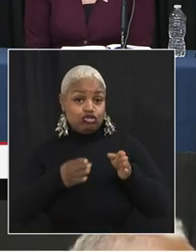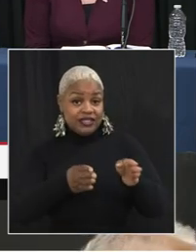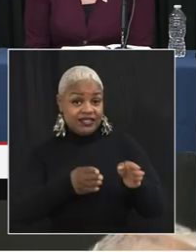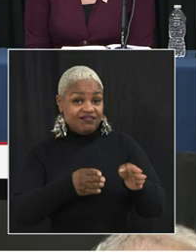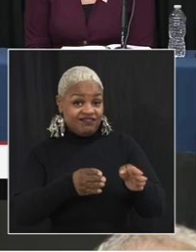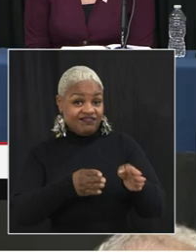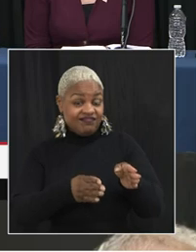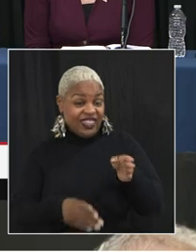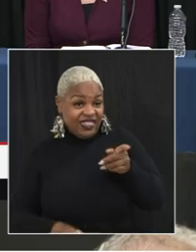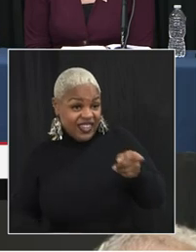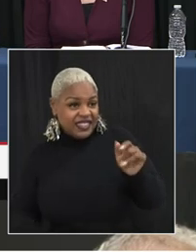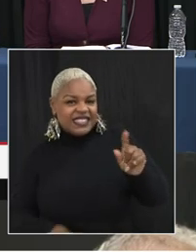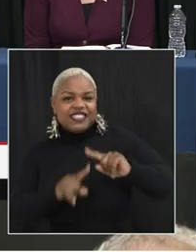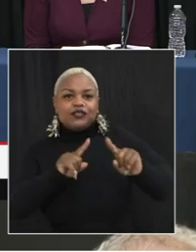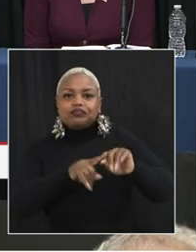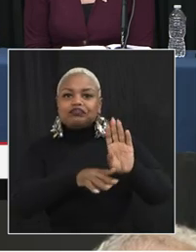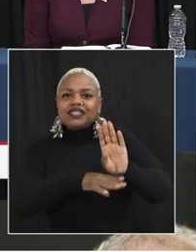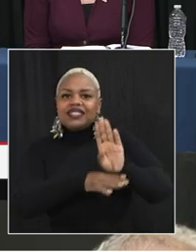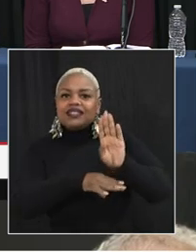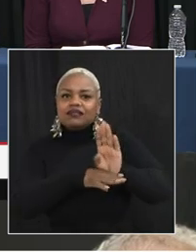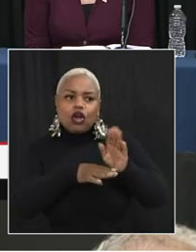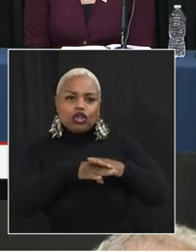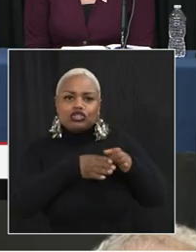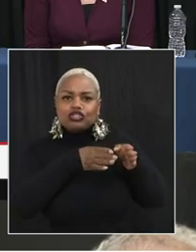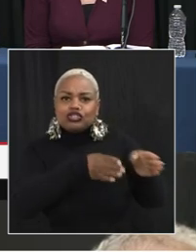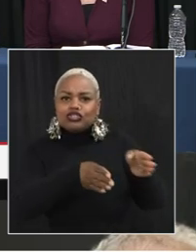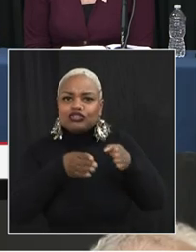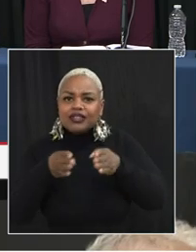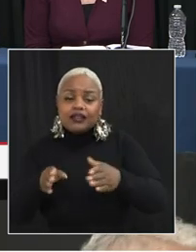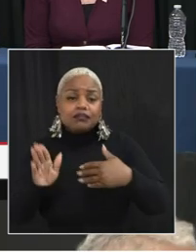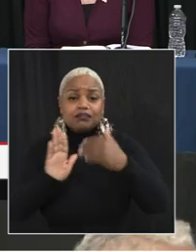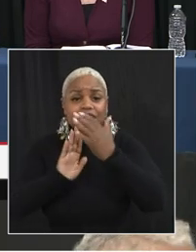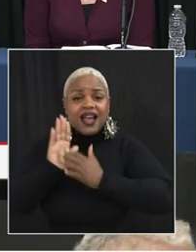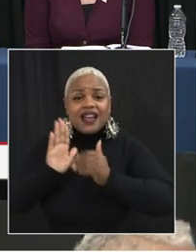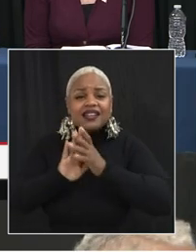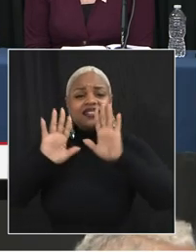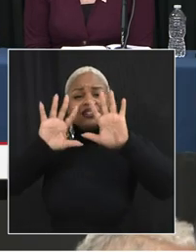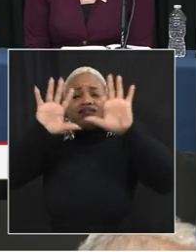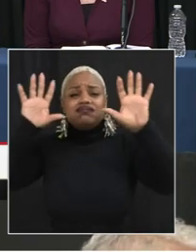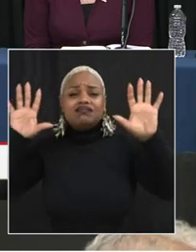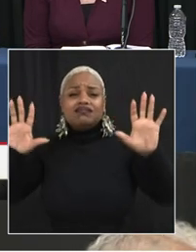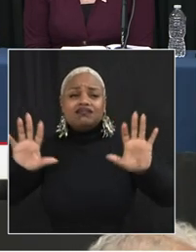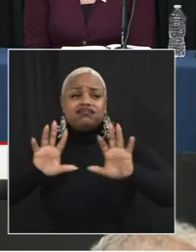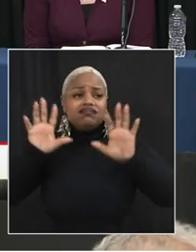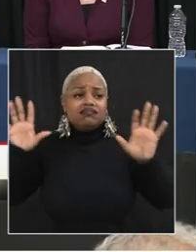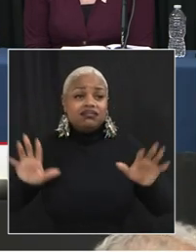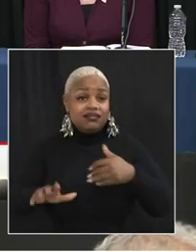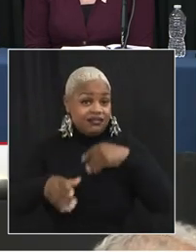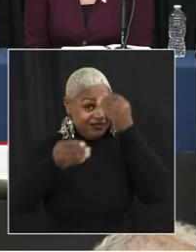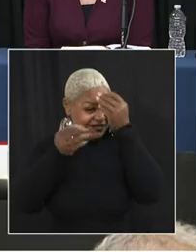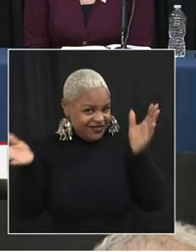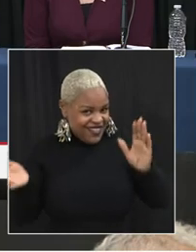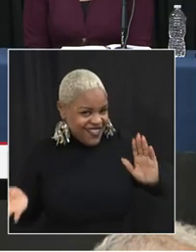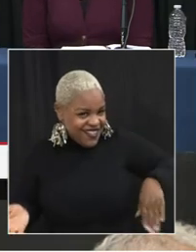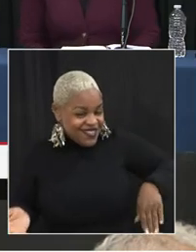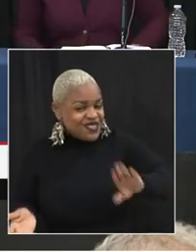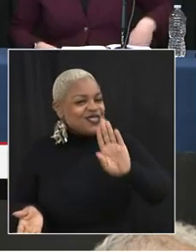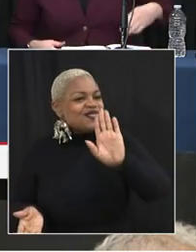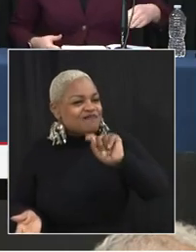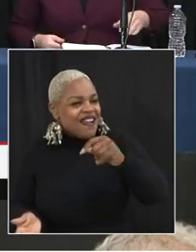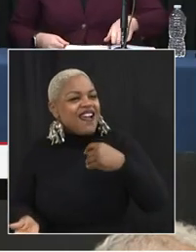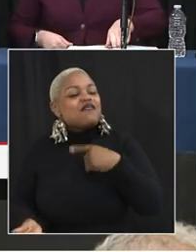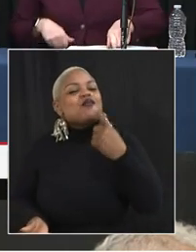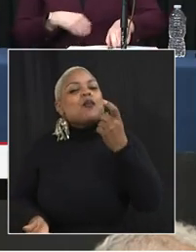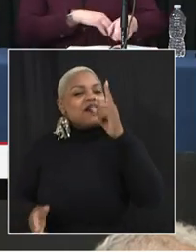on commercial establishments all over the city. And I haven't told my staff this yet, but I had another vision